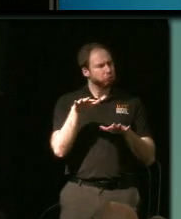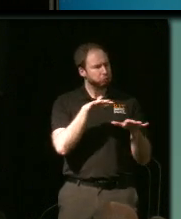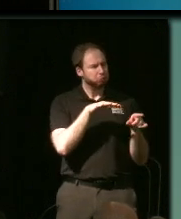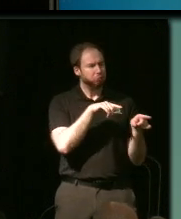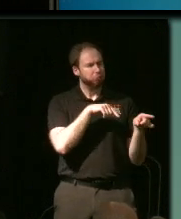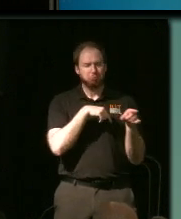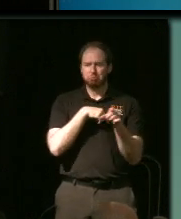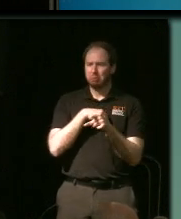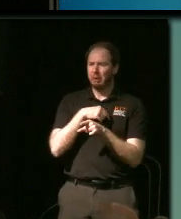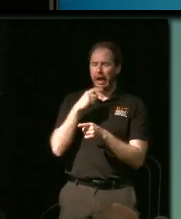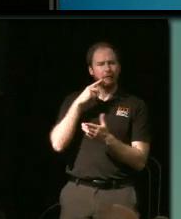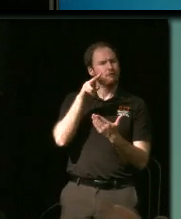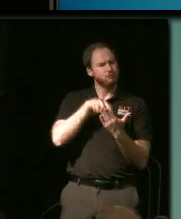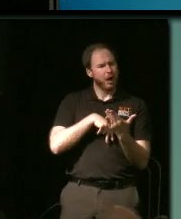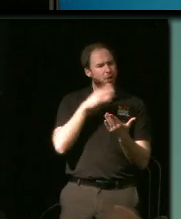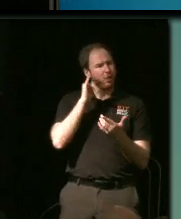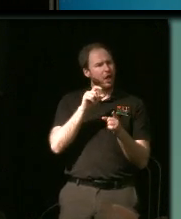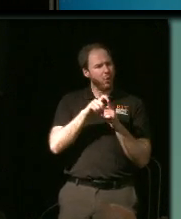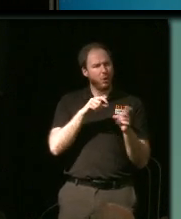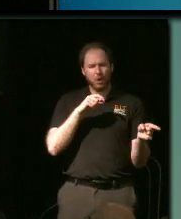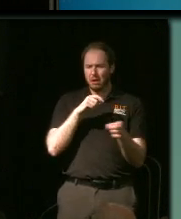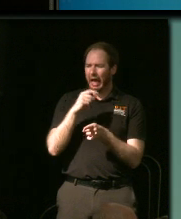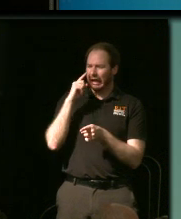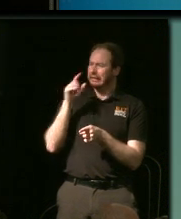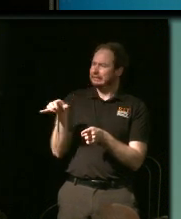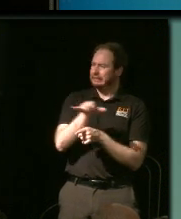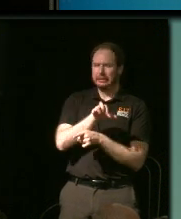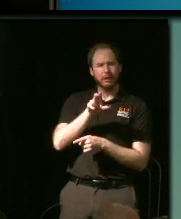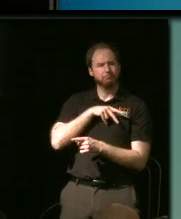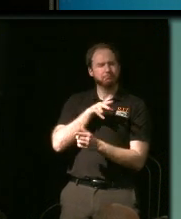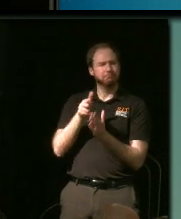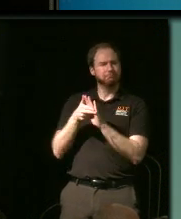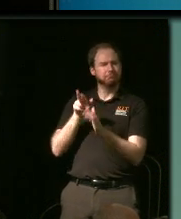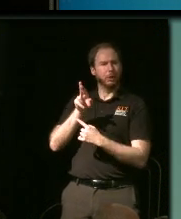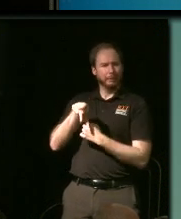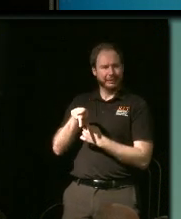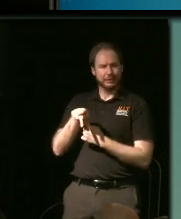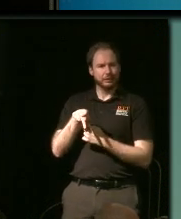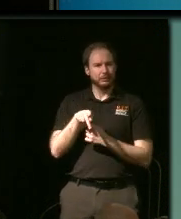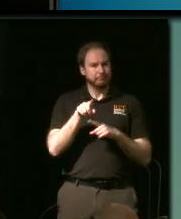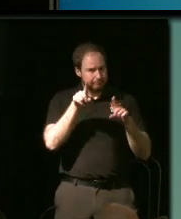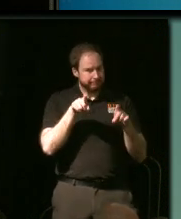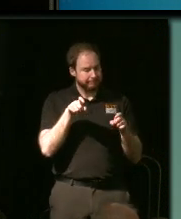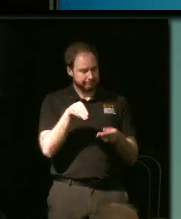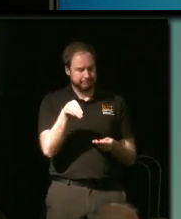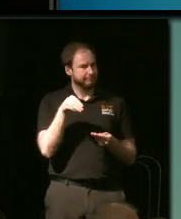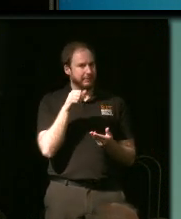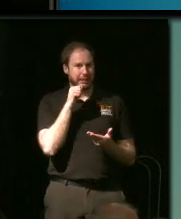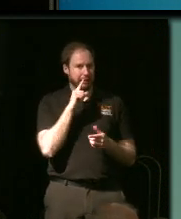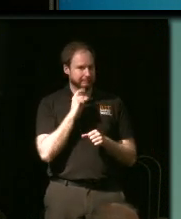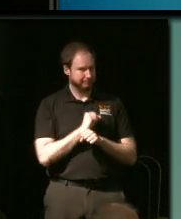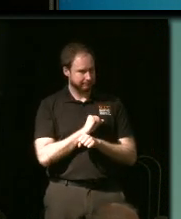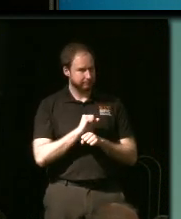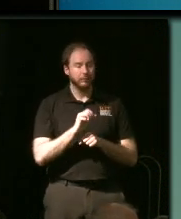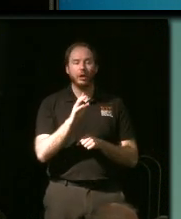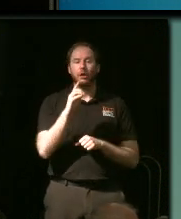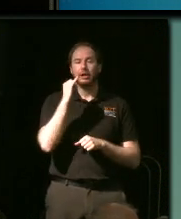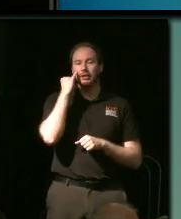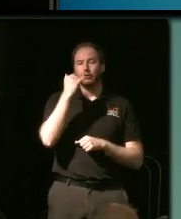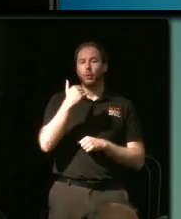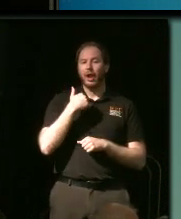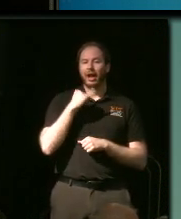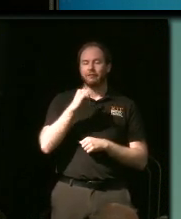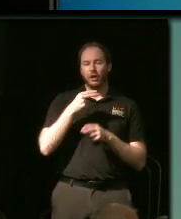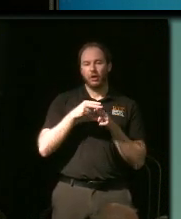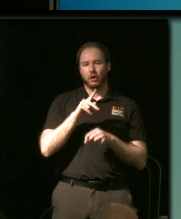oh, I know that word, it must be RP. And it turns out that it's not. After you get a phenotype